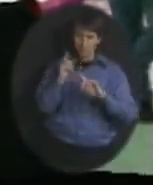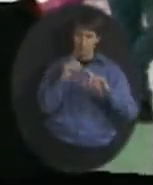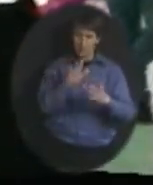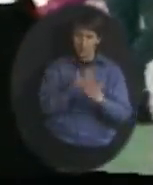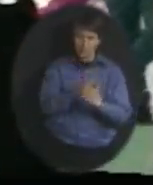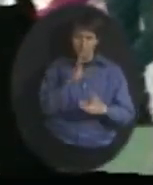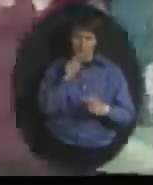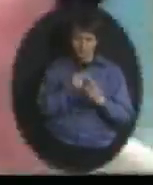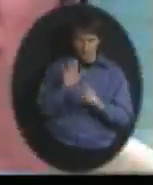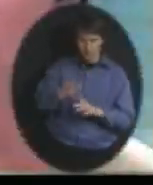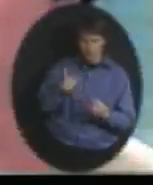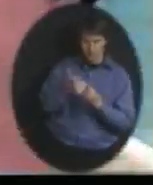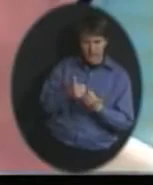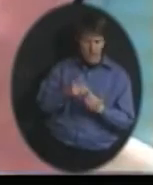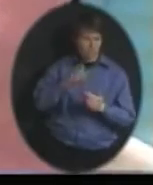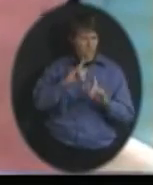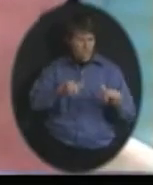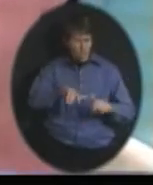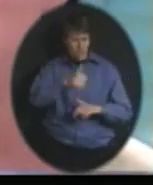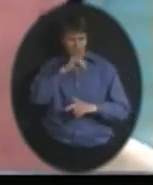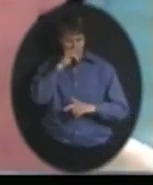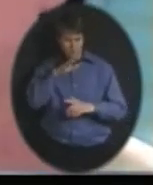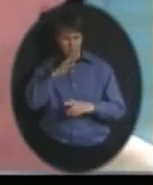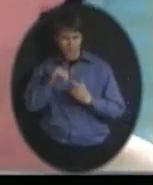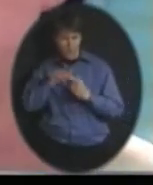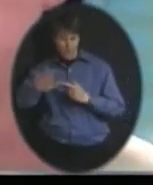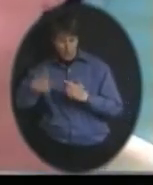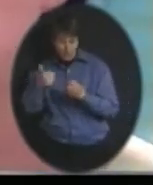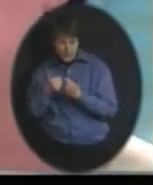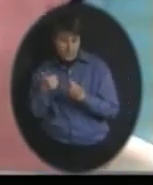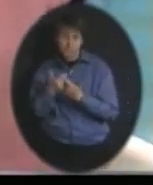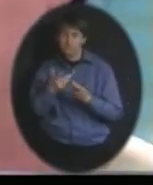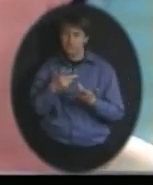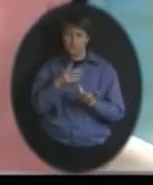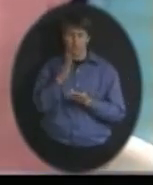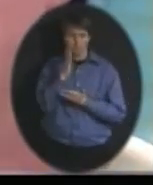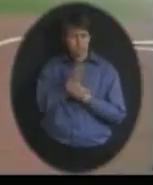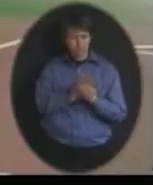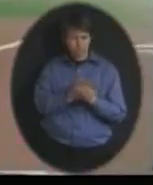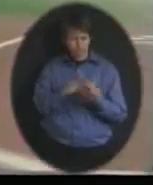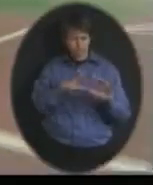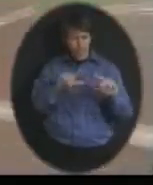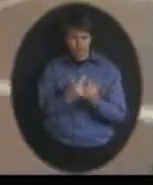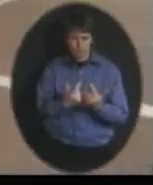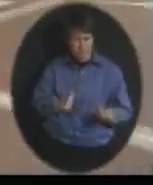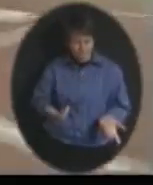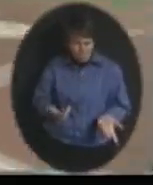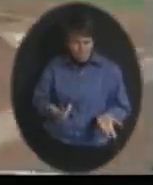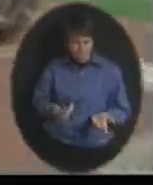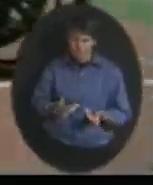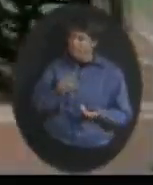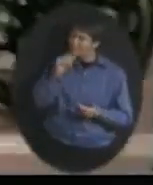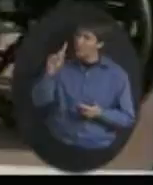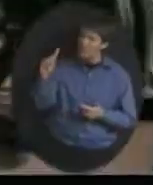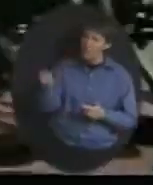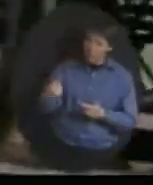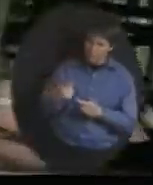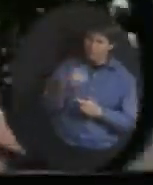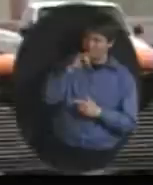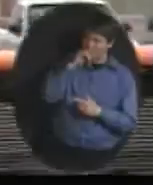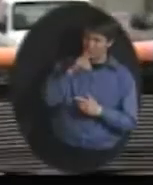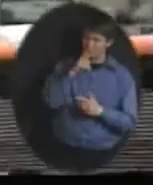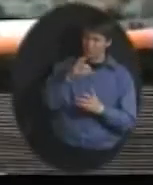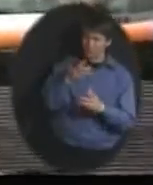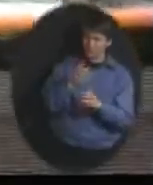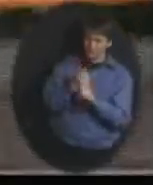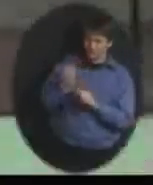her game when the other kids are talking about their games. You know, she's just part of the gang. And it's not just the kids who get something out of the